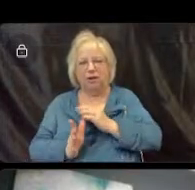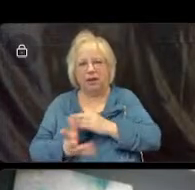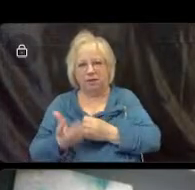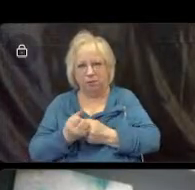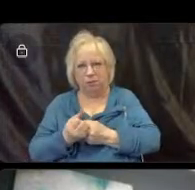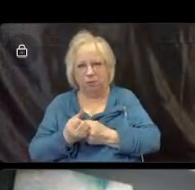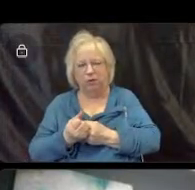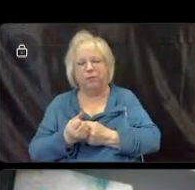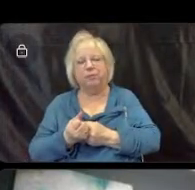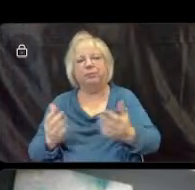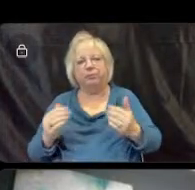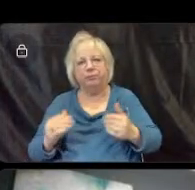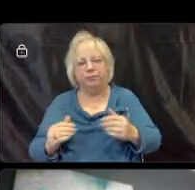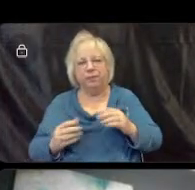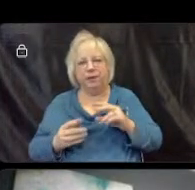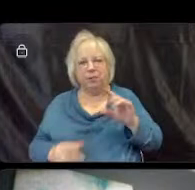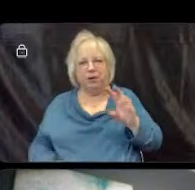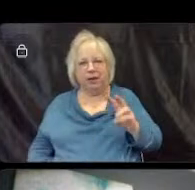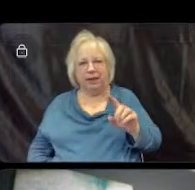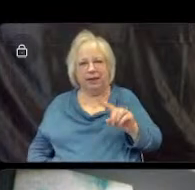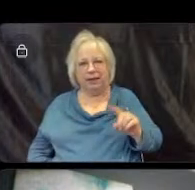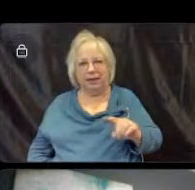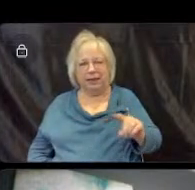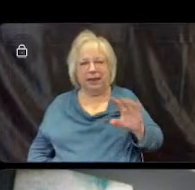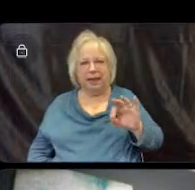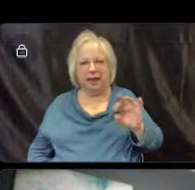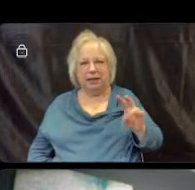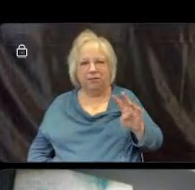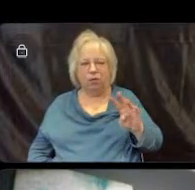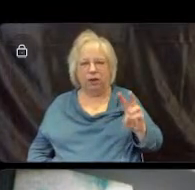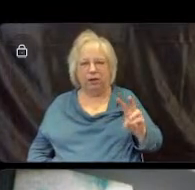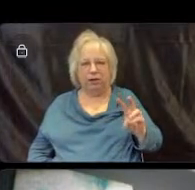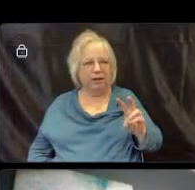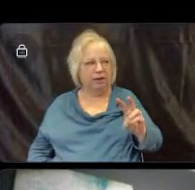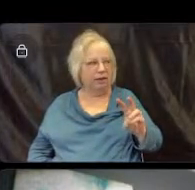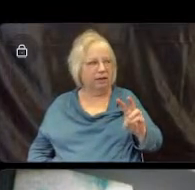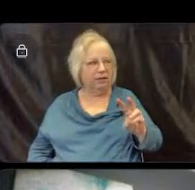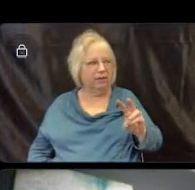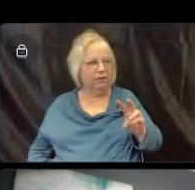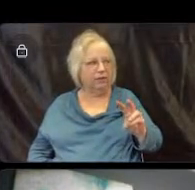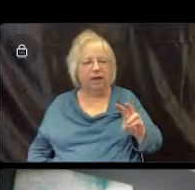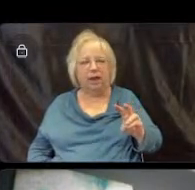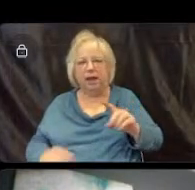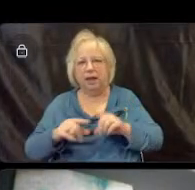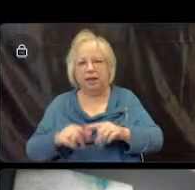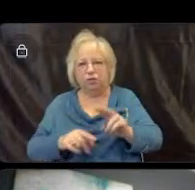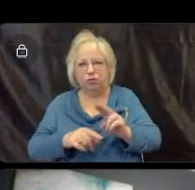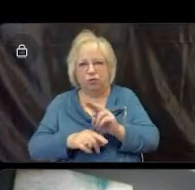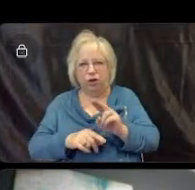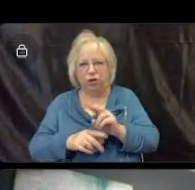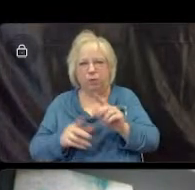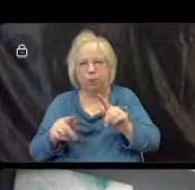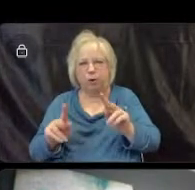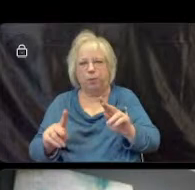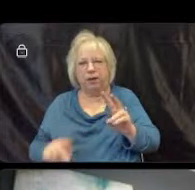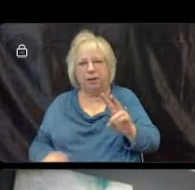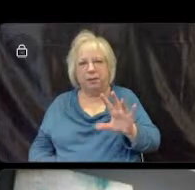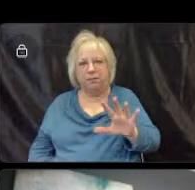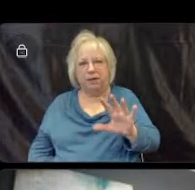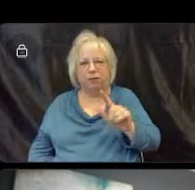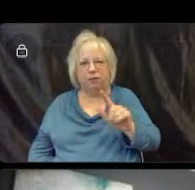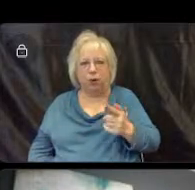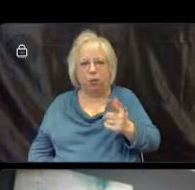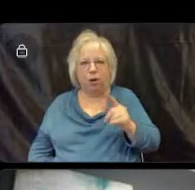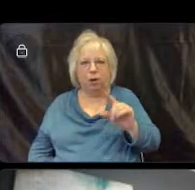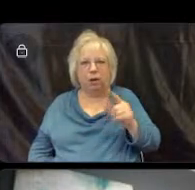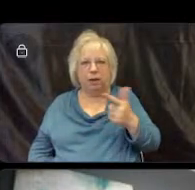request. Item number 6, Z9746, Rivera Event Center, Conditional Use Permit, 7521 Geyer